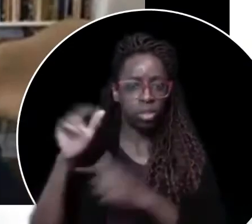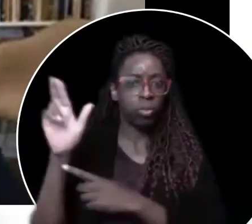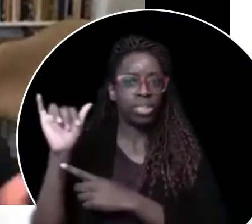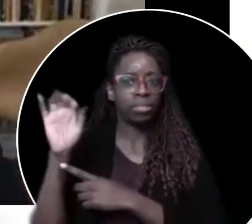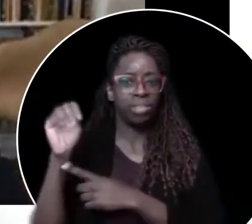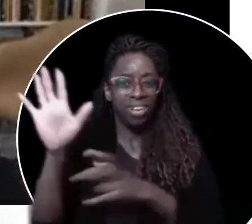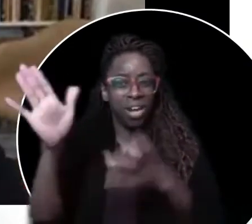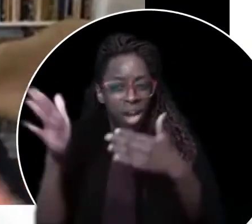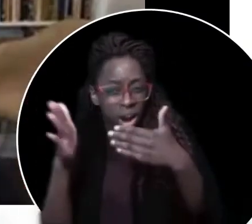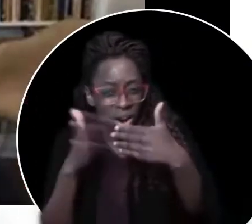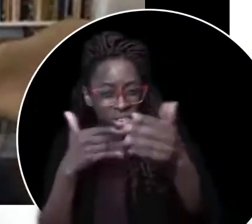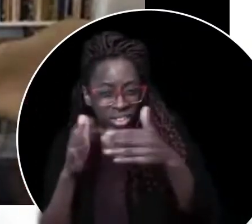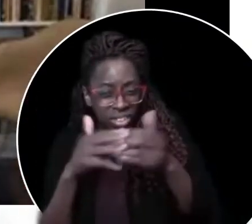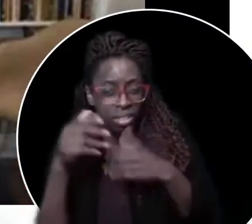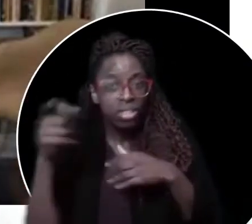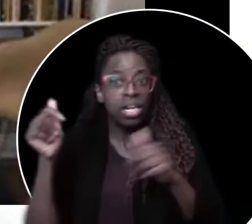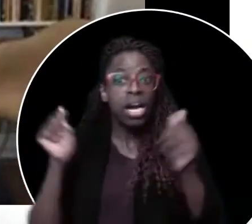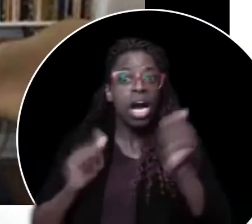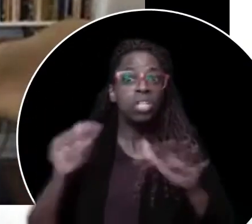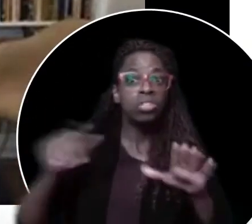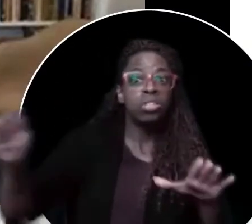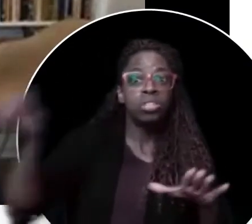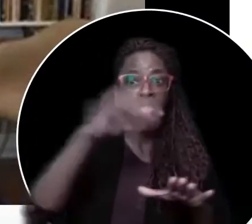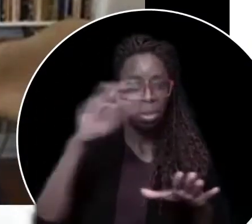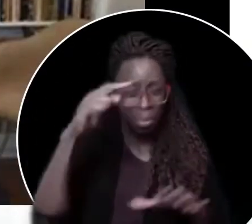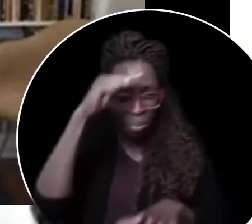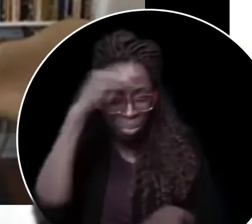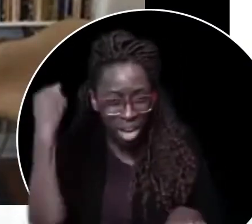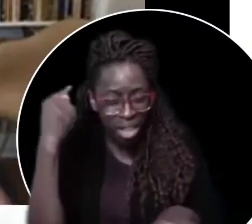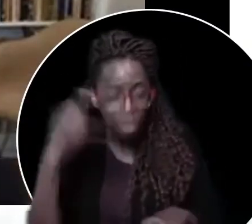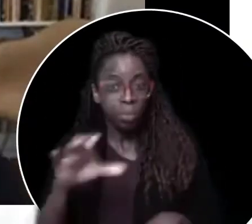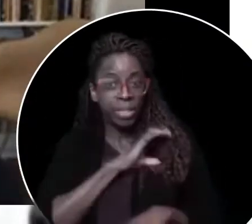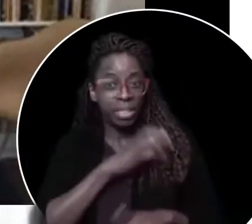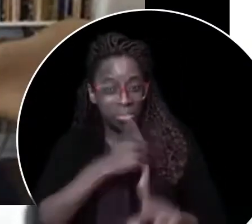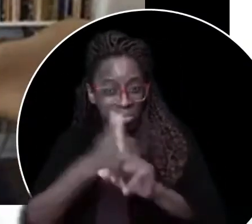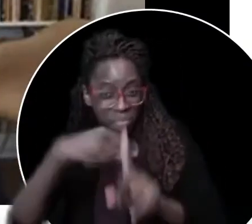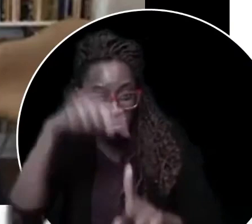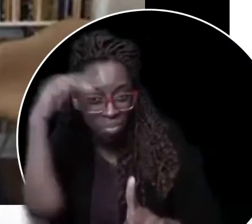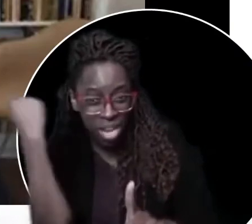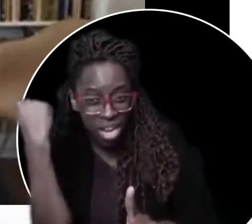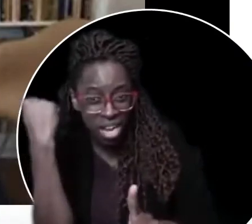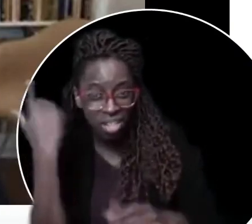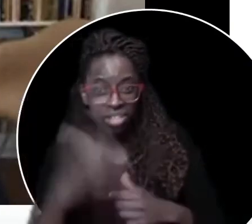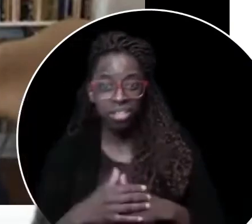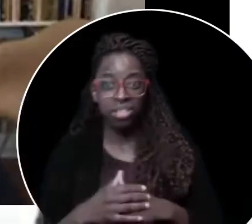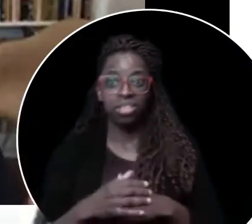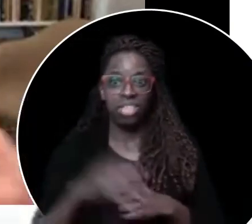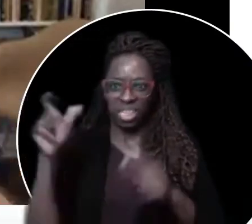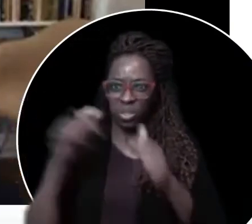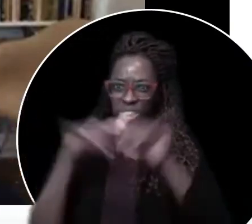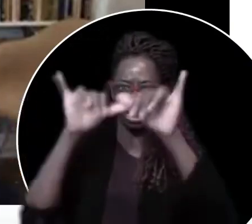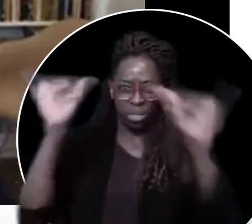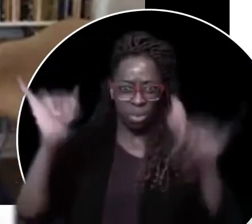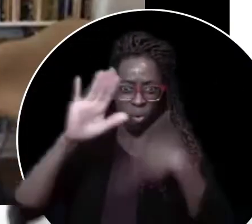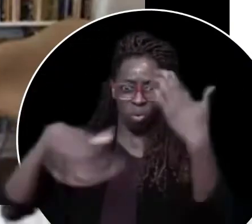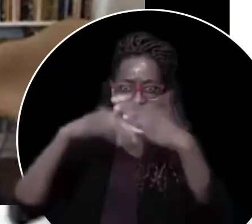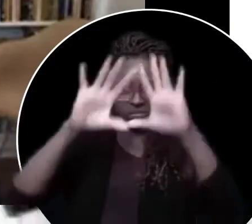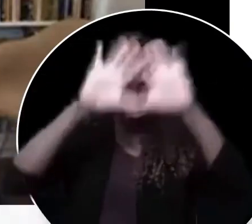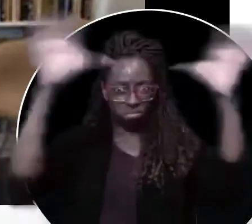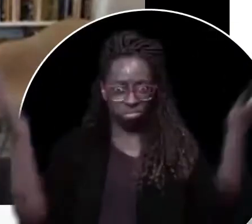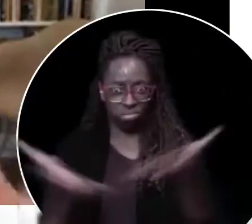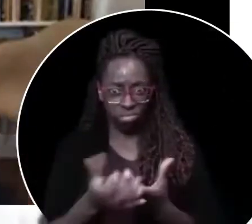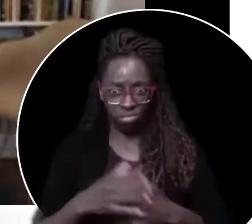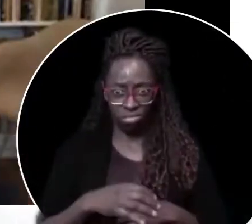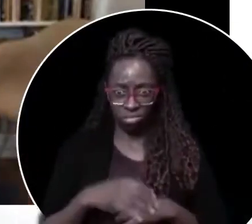still dealing with a system was created during the apartheid regime, but retains